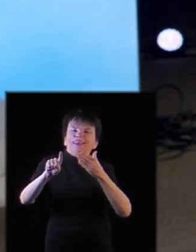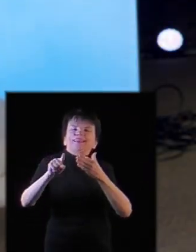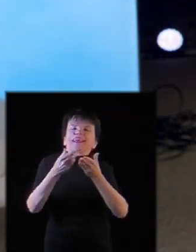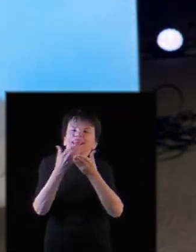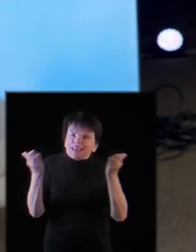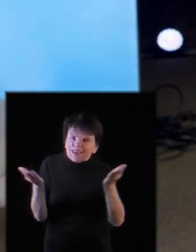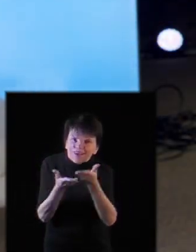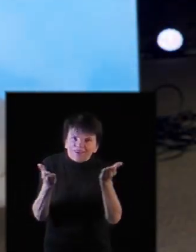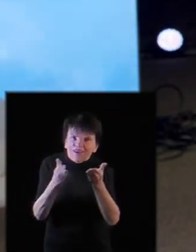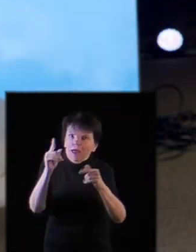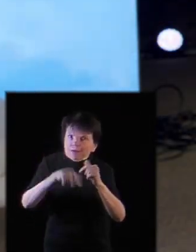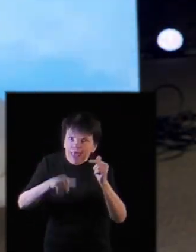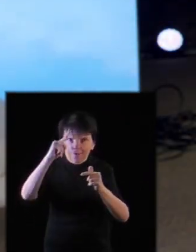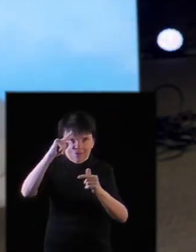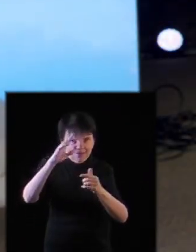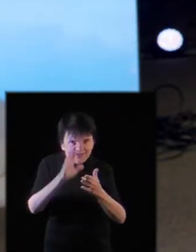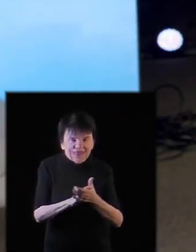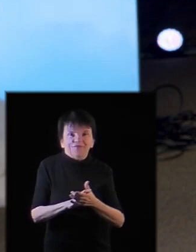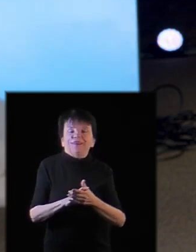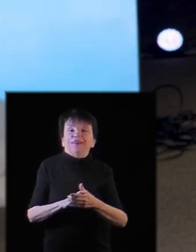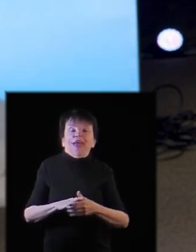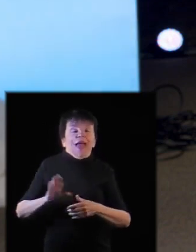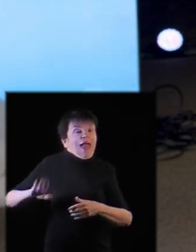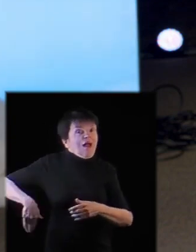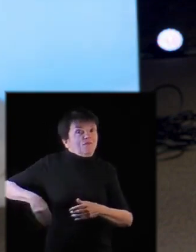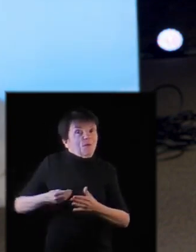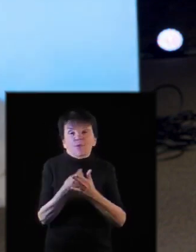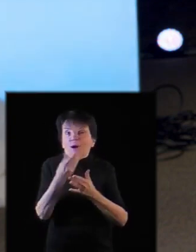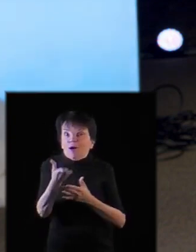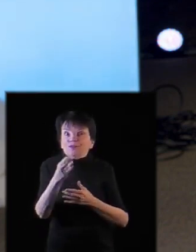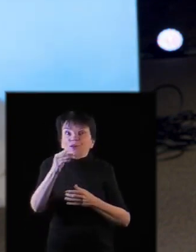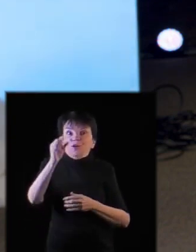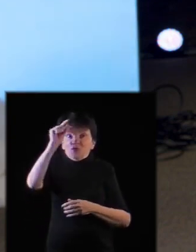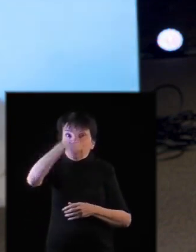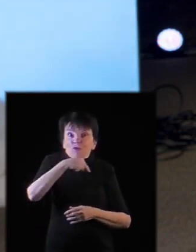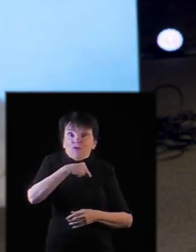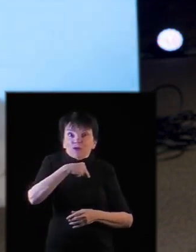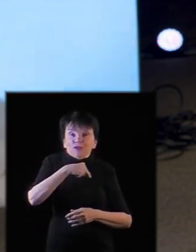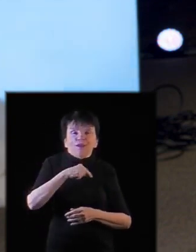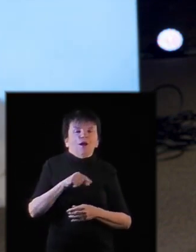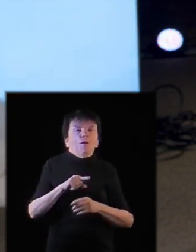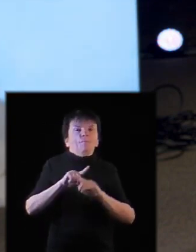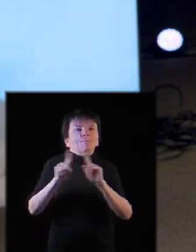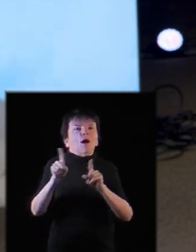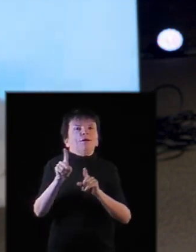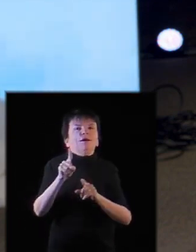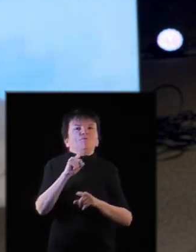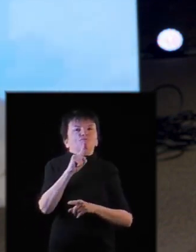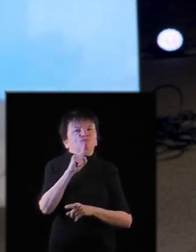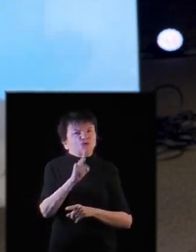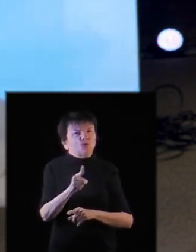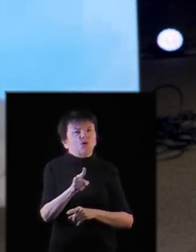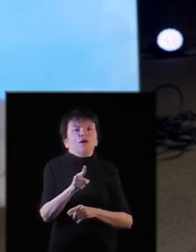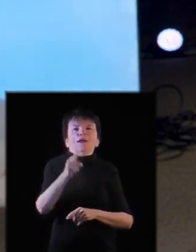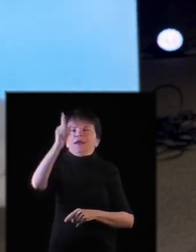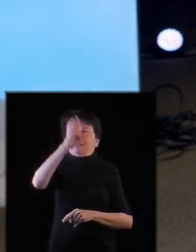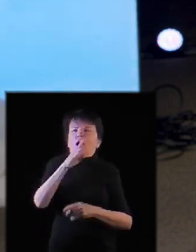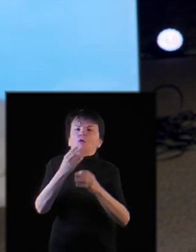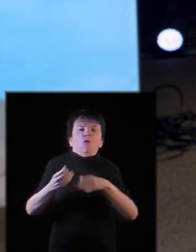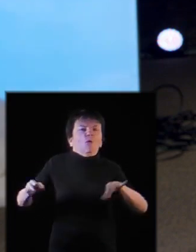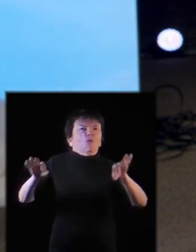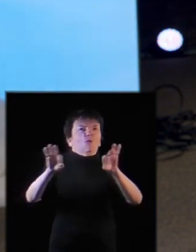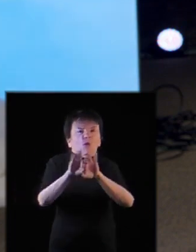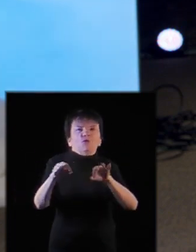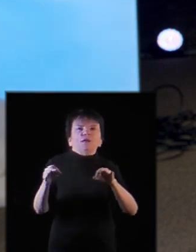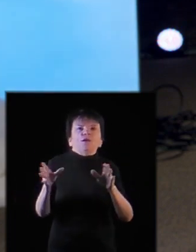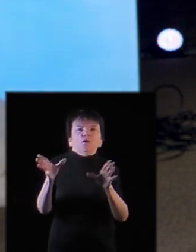can't believe it. In fact, I haven't even bought a turkey yet. But one thing is for sure, God is worthy to be praised. And